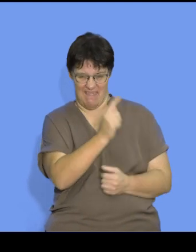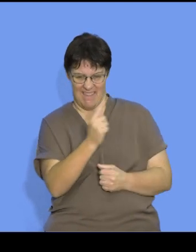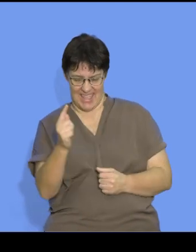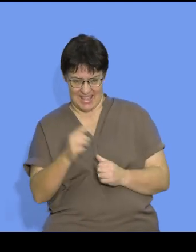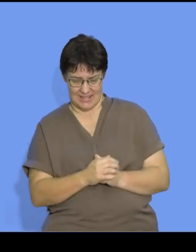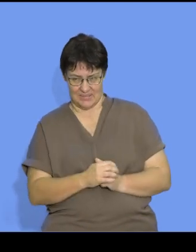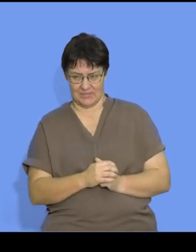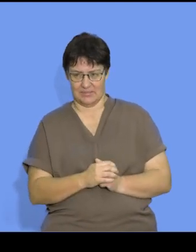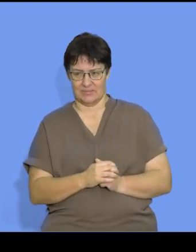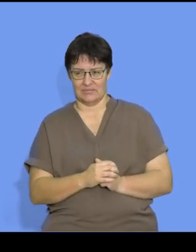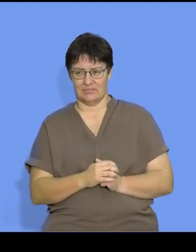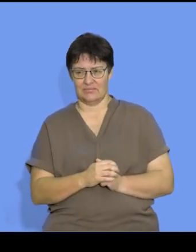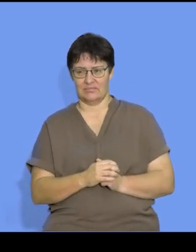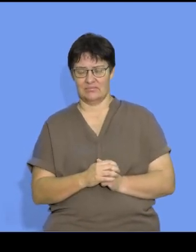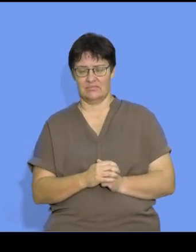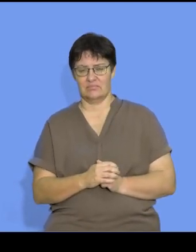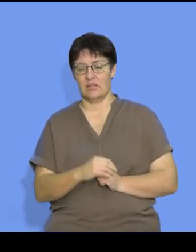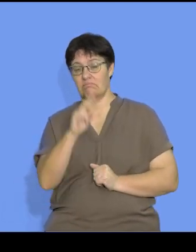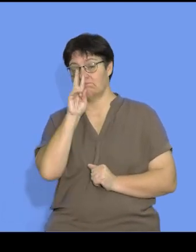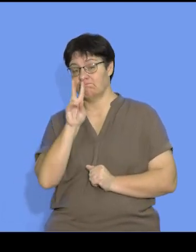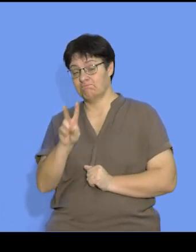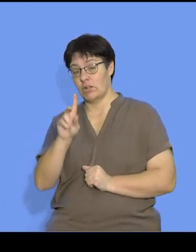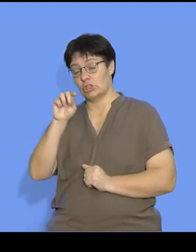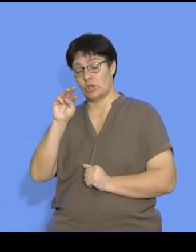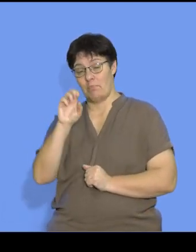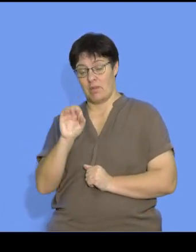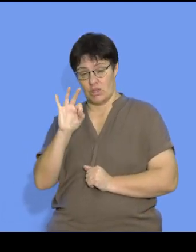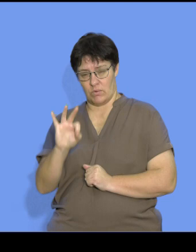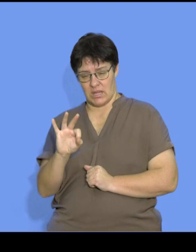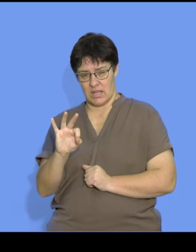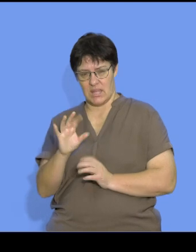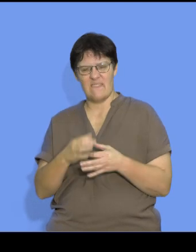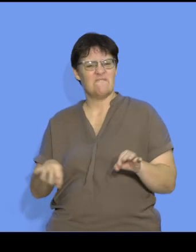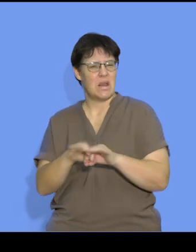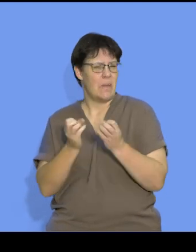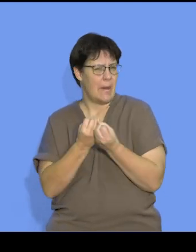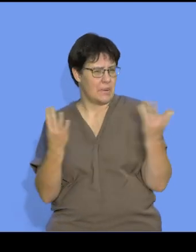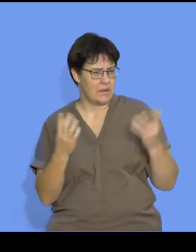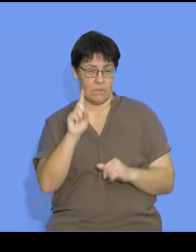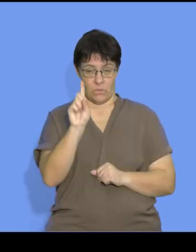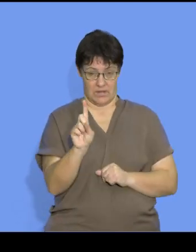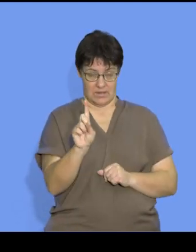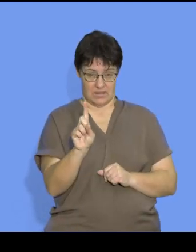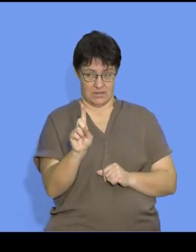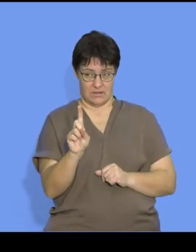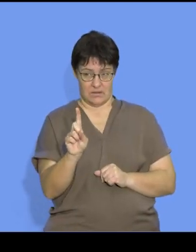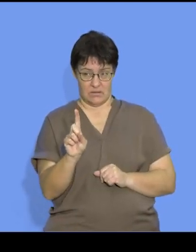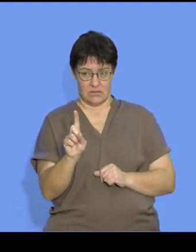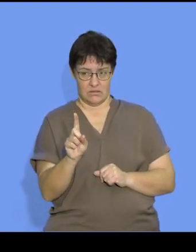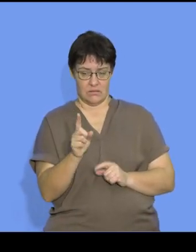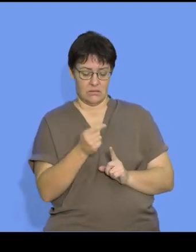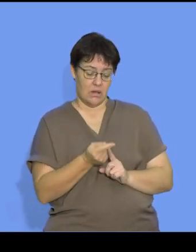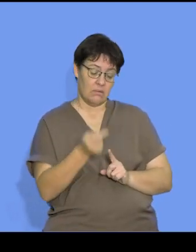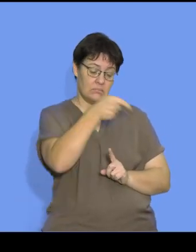a sequence. If I look at term 3, it has a value of 1. But if I look at the two terms